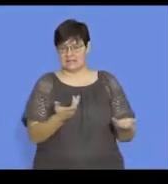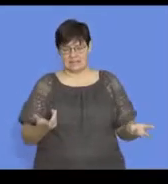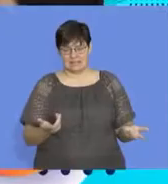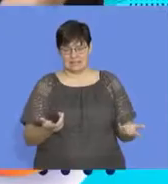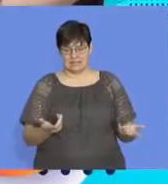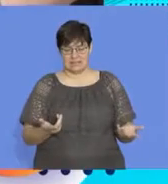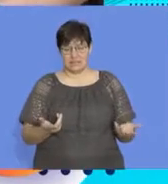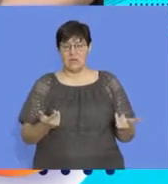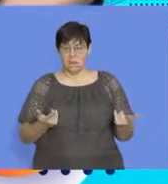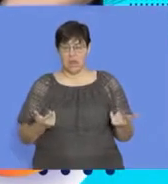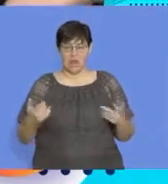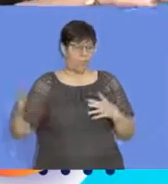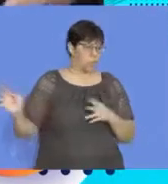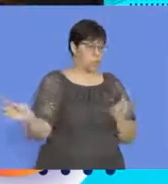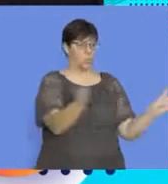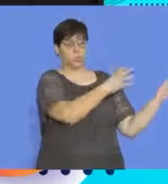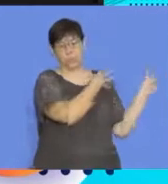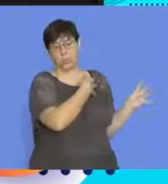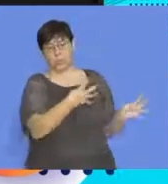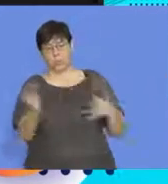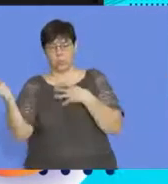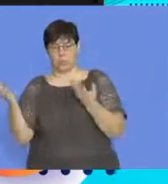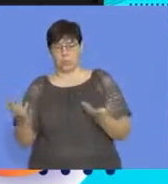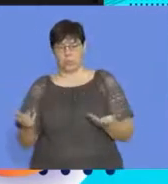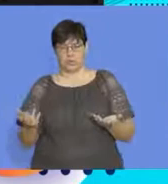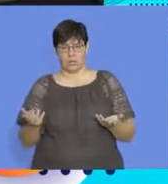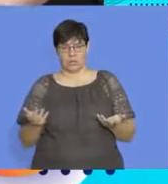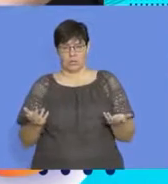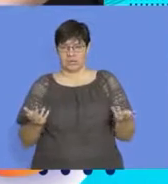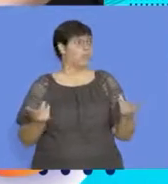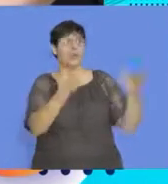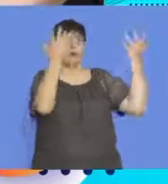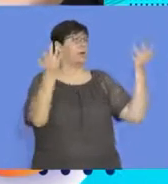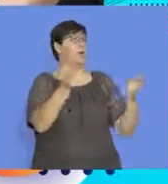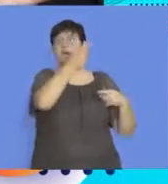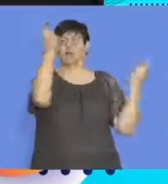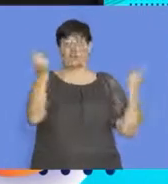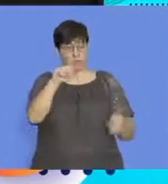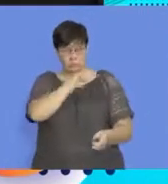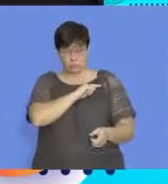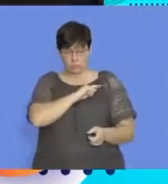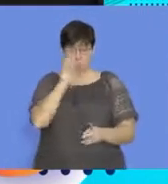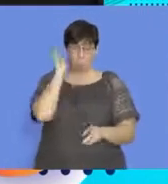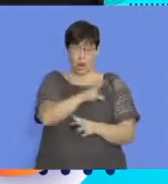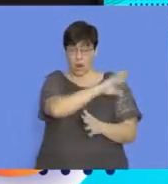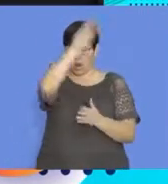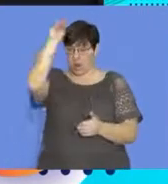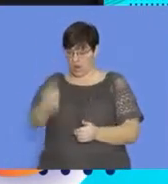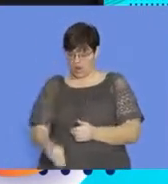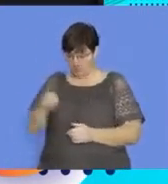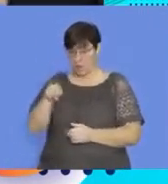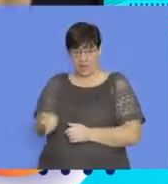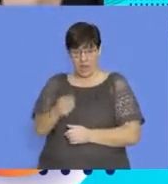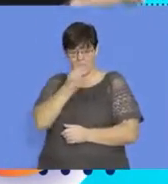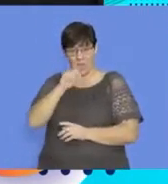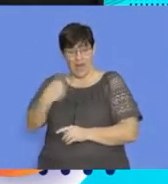Well, the wind blows, so there's no guarantee, like in the pollinators,